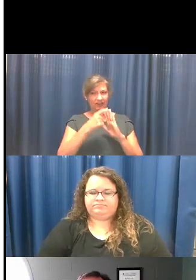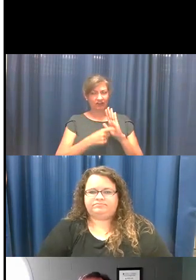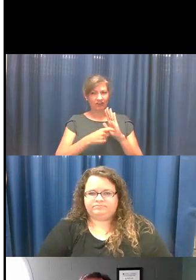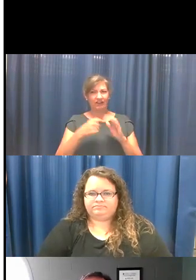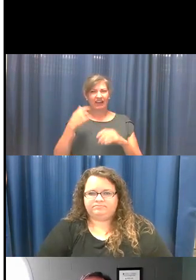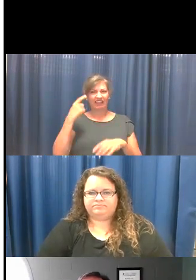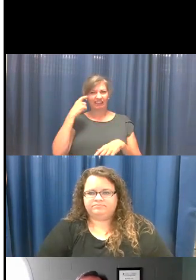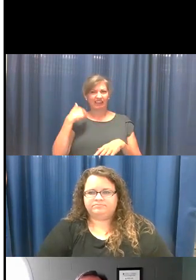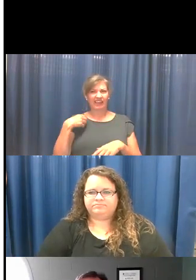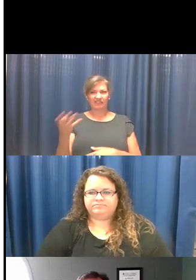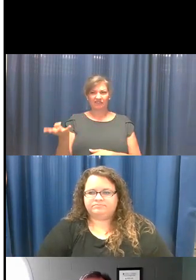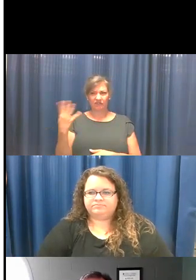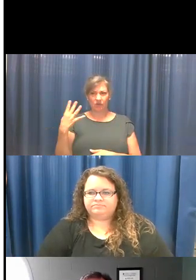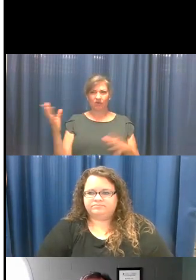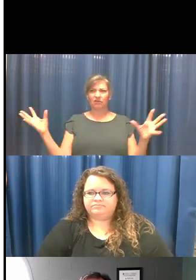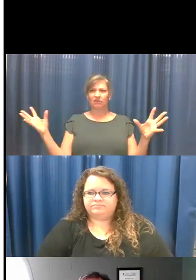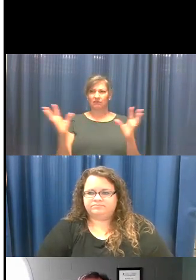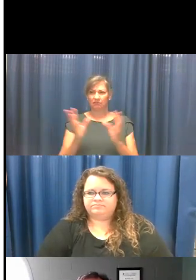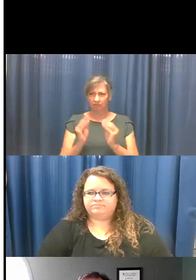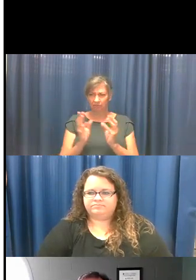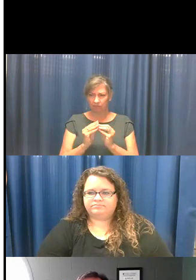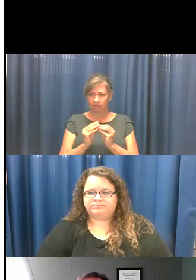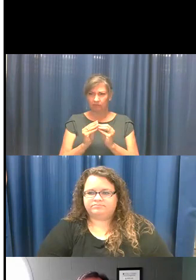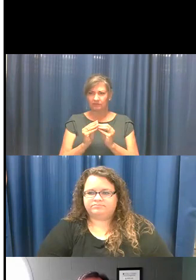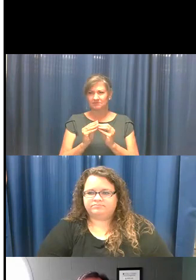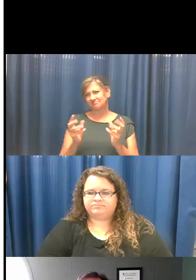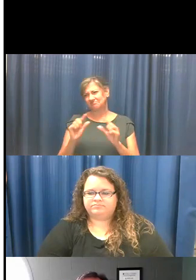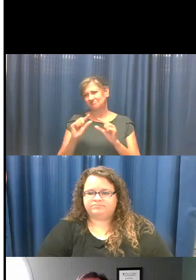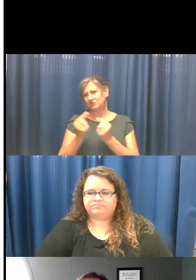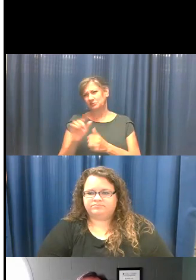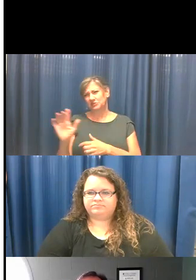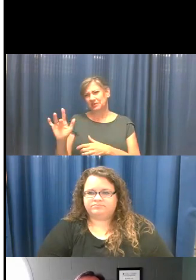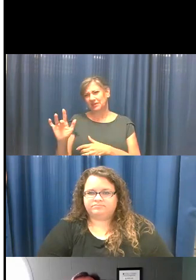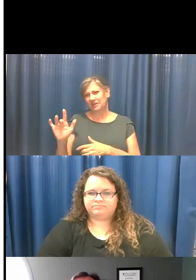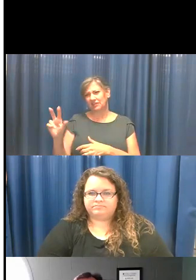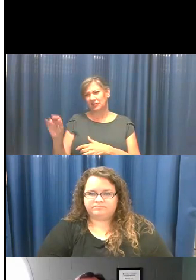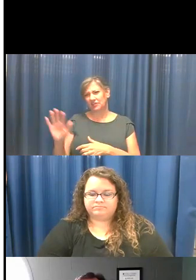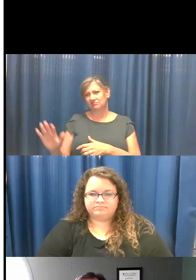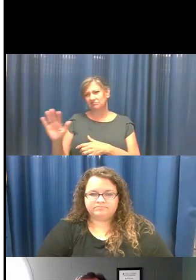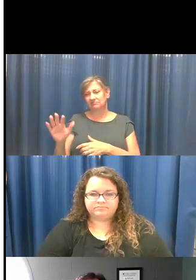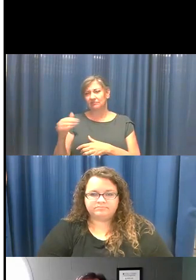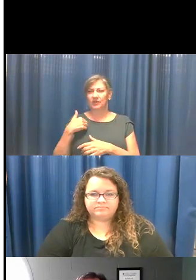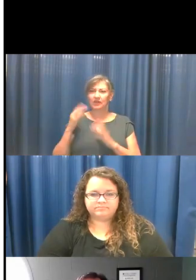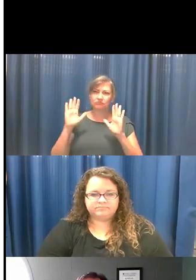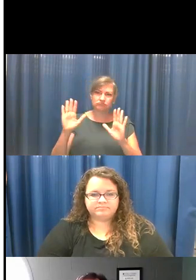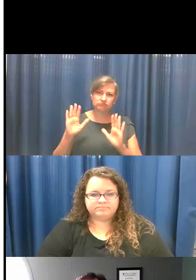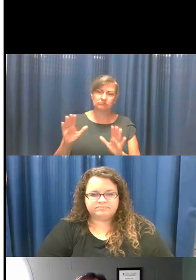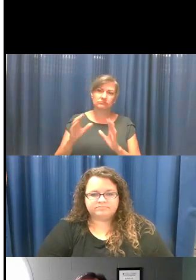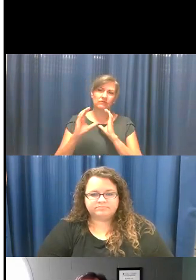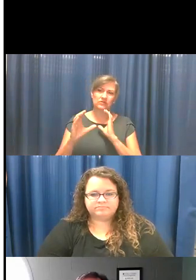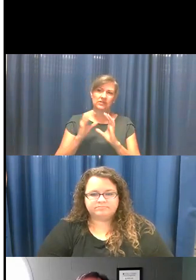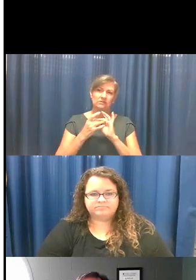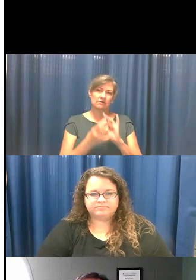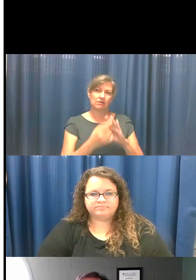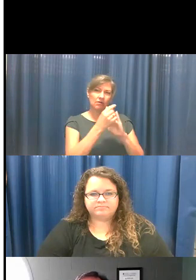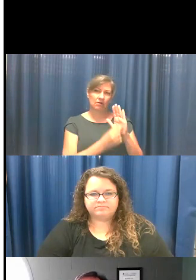town halls where we got together in groups of about 25 or 30. And we had great conversations about that article.